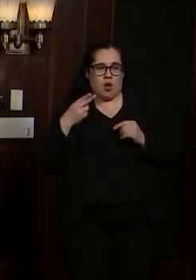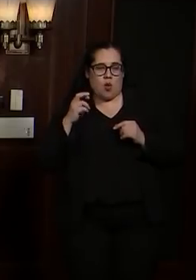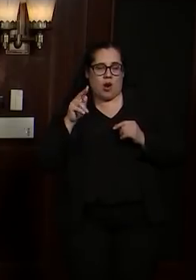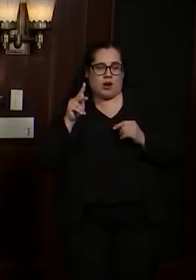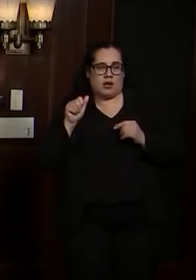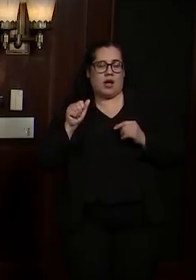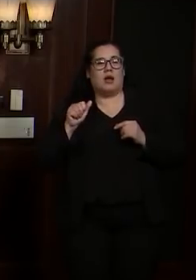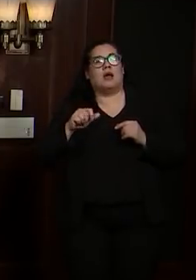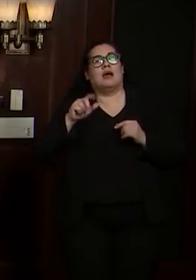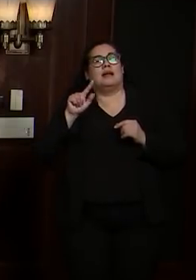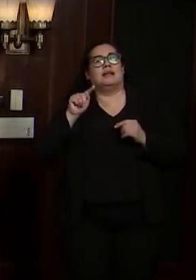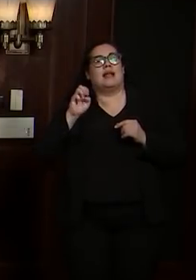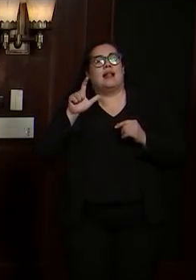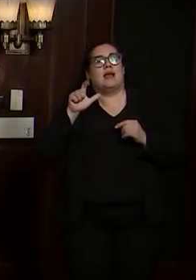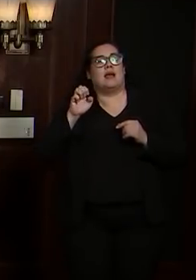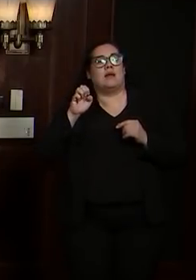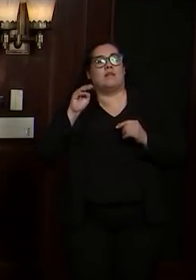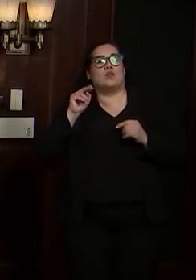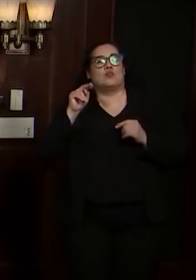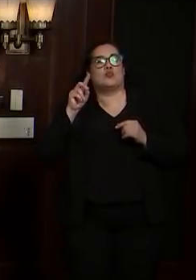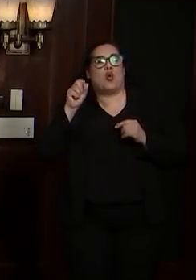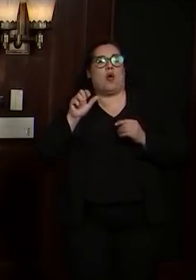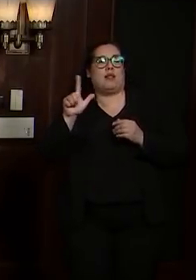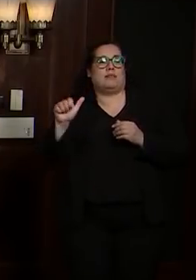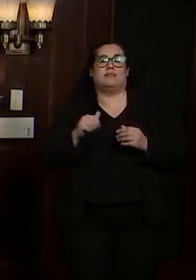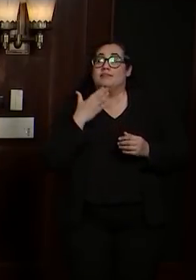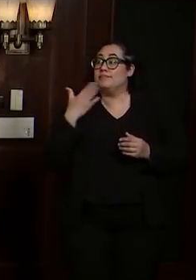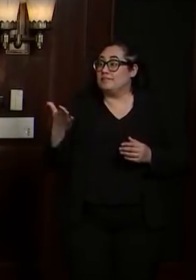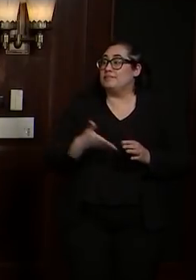Telemundo, Okay. LA. Hola, Gabriel. Please go ahead.